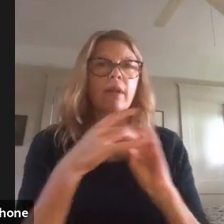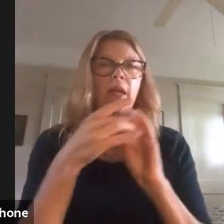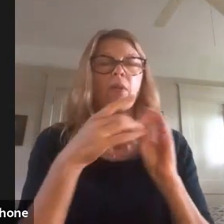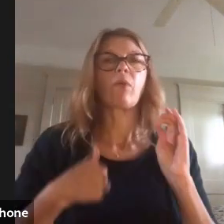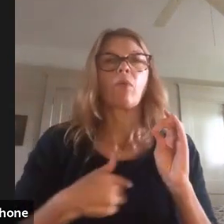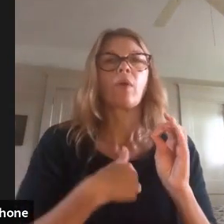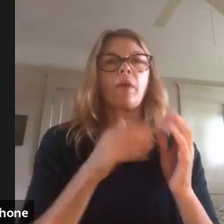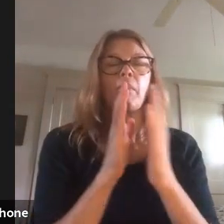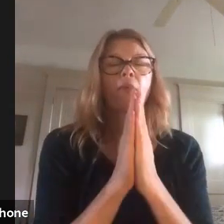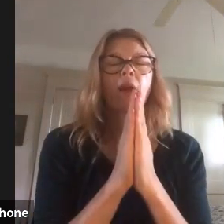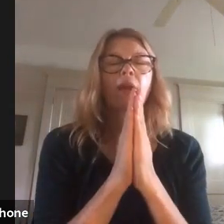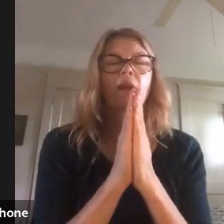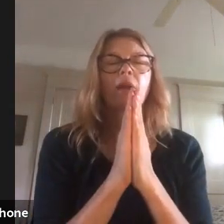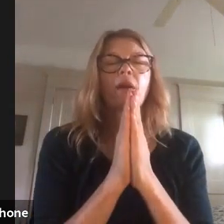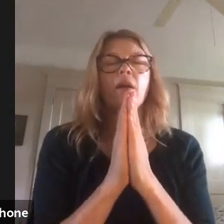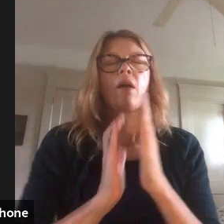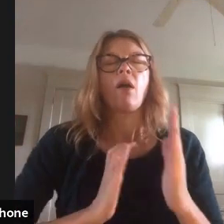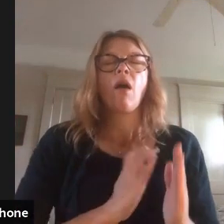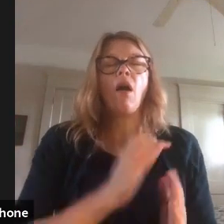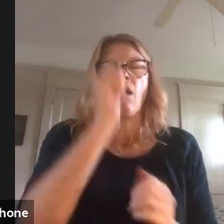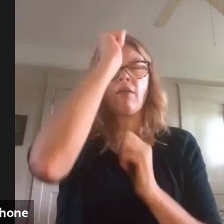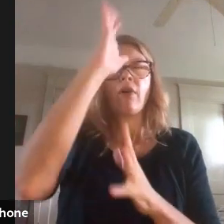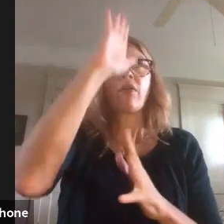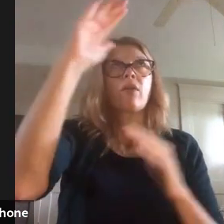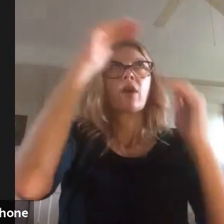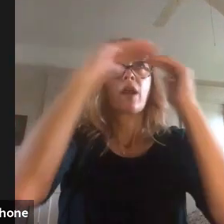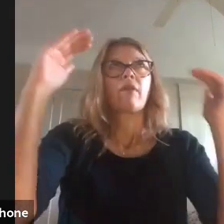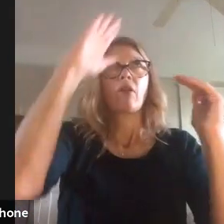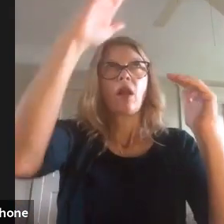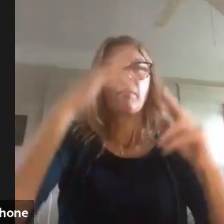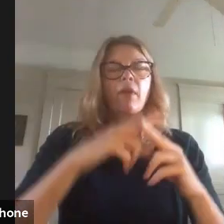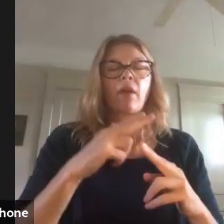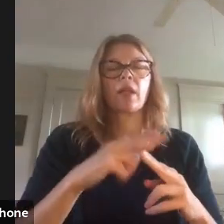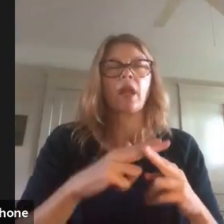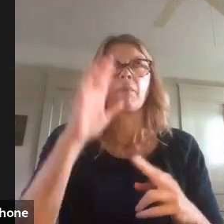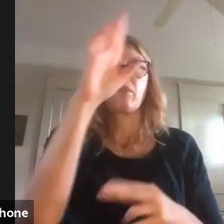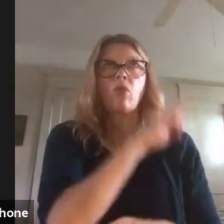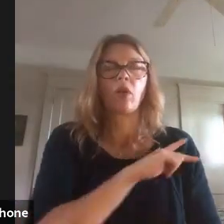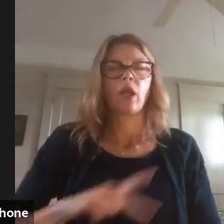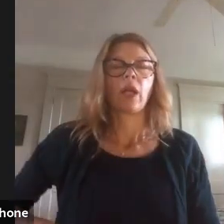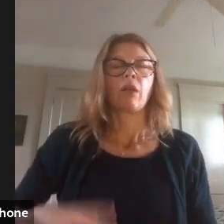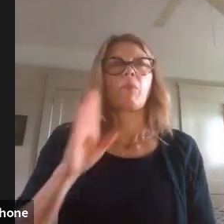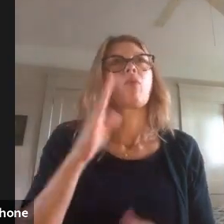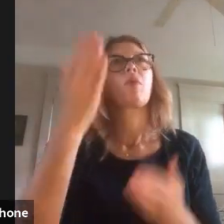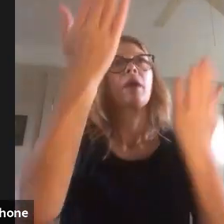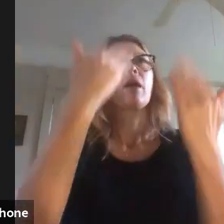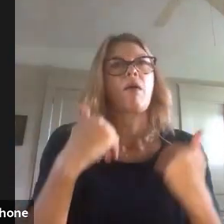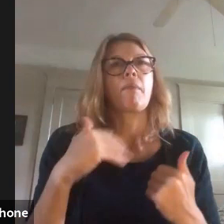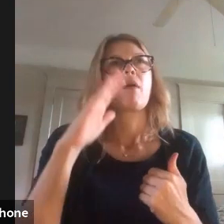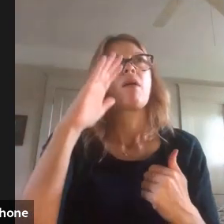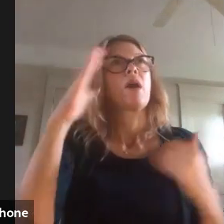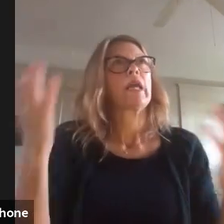Our Father, who art in heaven, hallowed be thy name. Thy kingdom come, thy will be